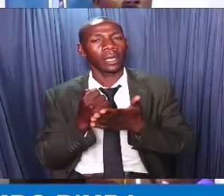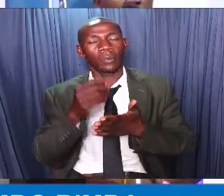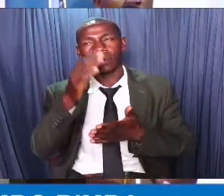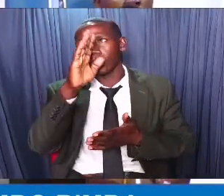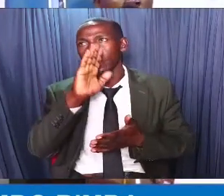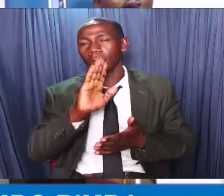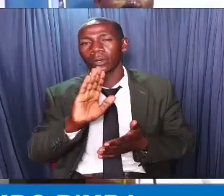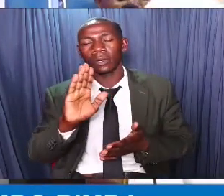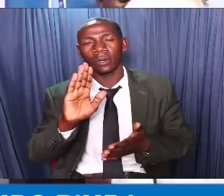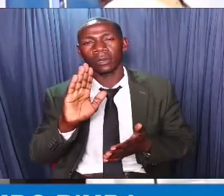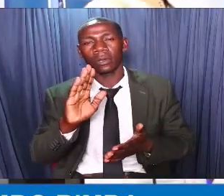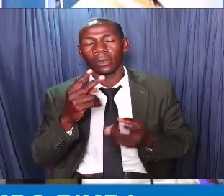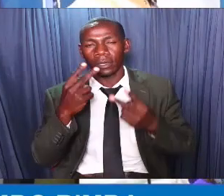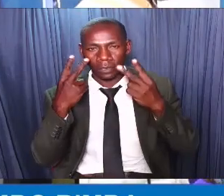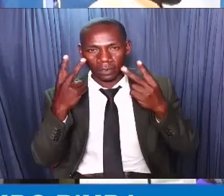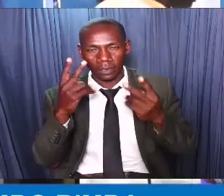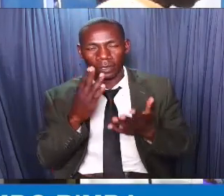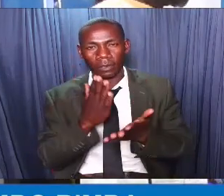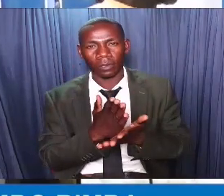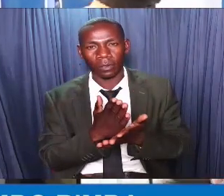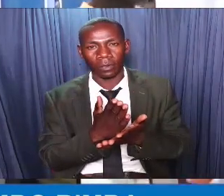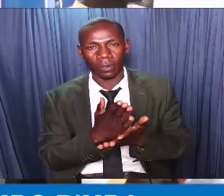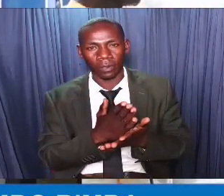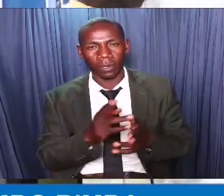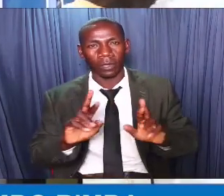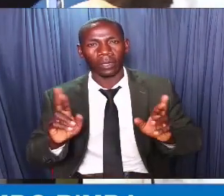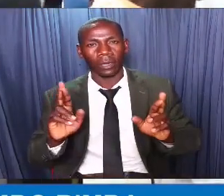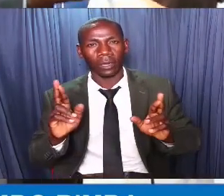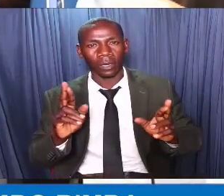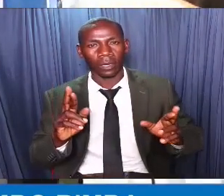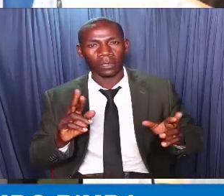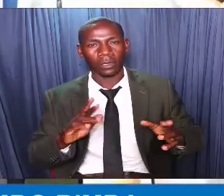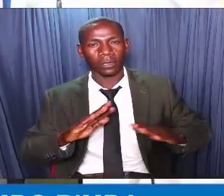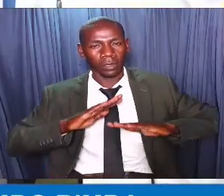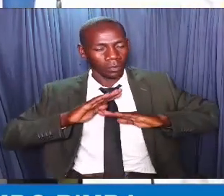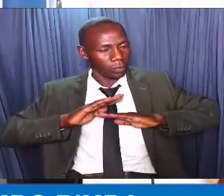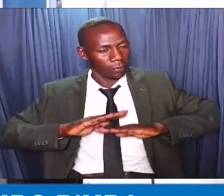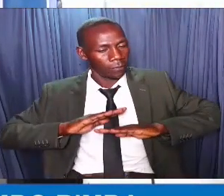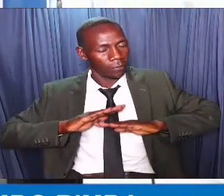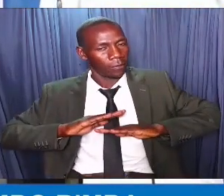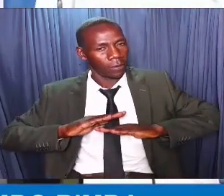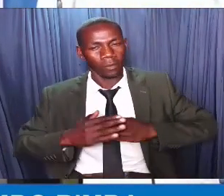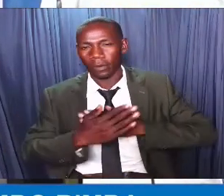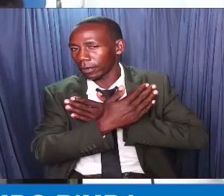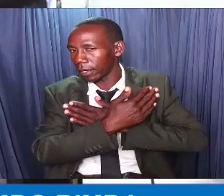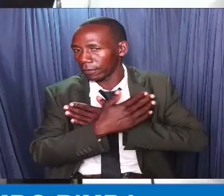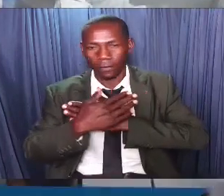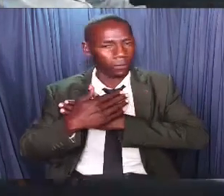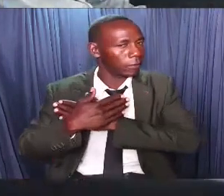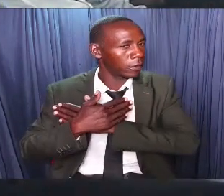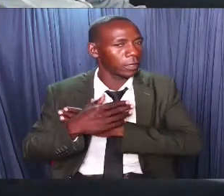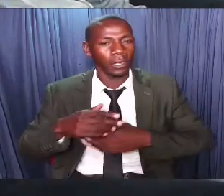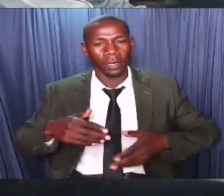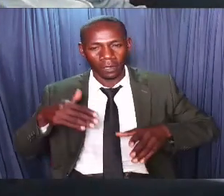enabling is God itself. Na waone kabisa. And to see clearly. Uko tayari. You are ready and saying it's enough. He'll embrace. Hata